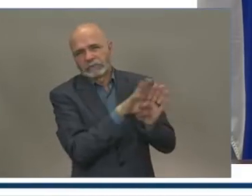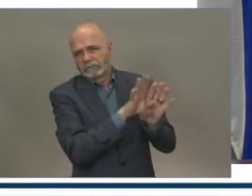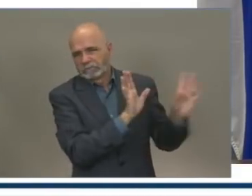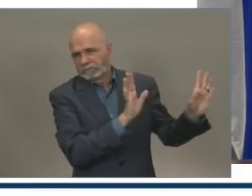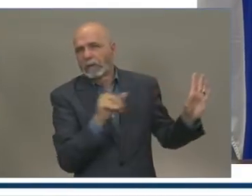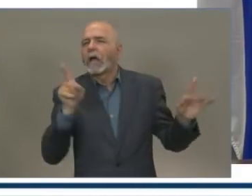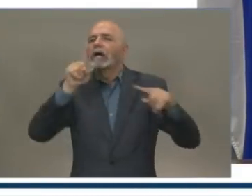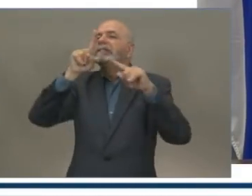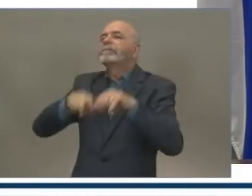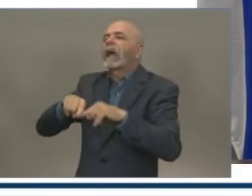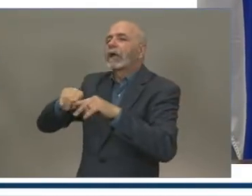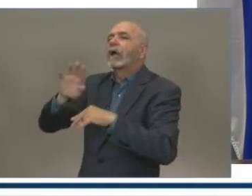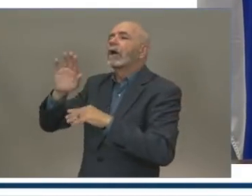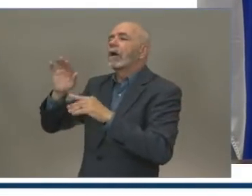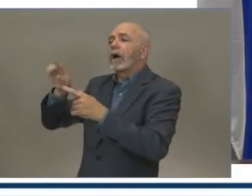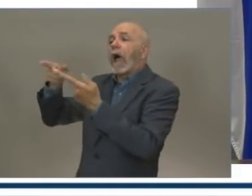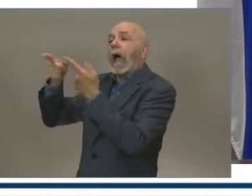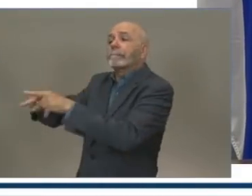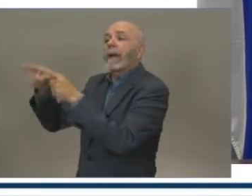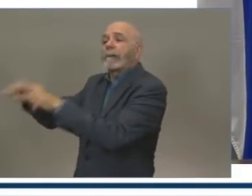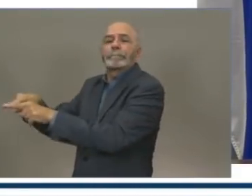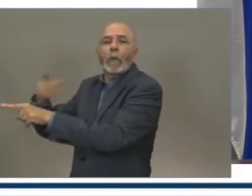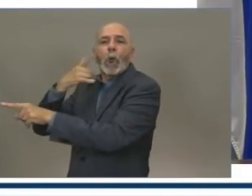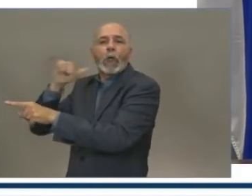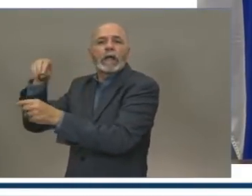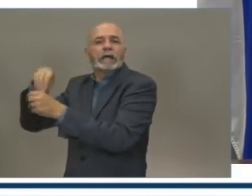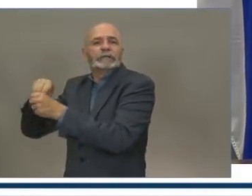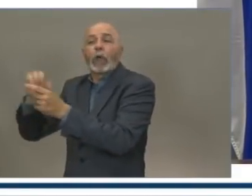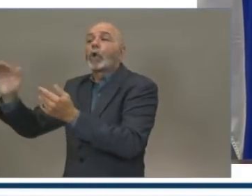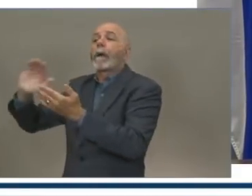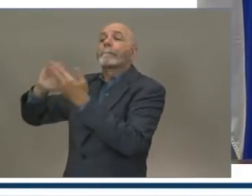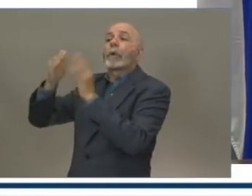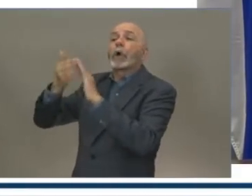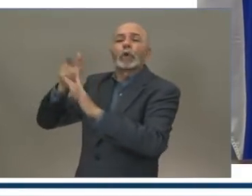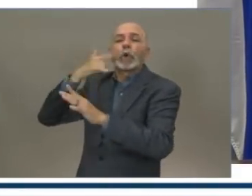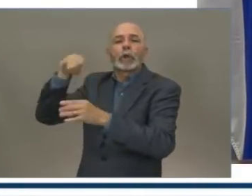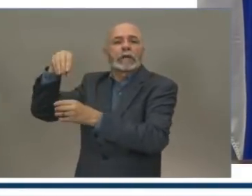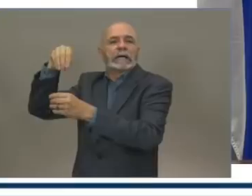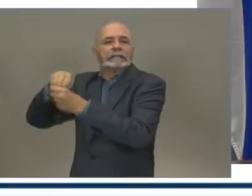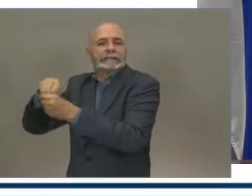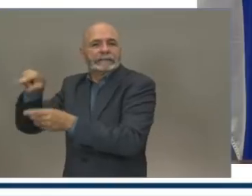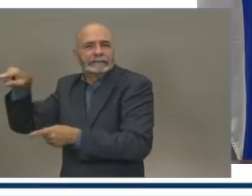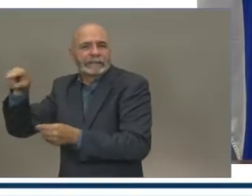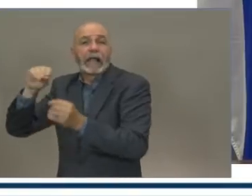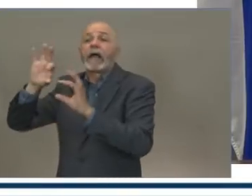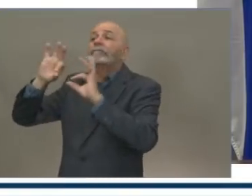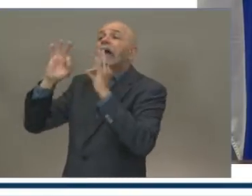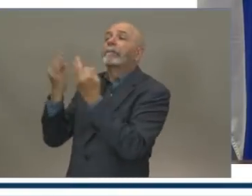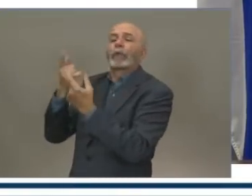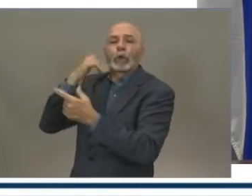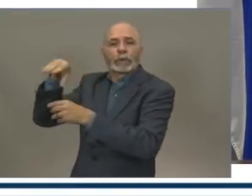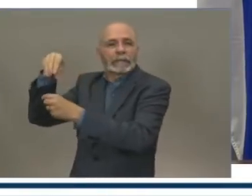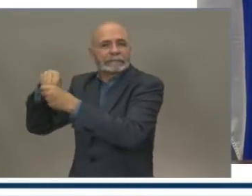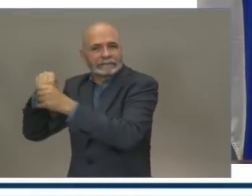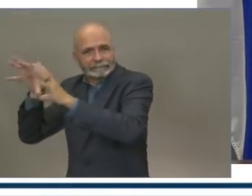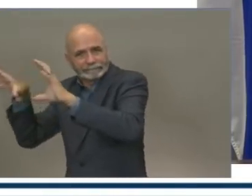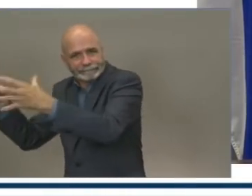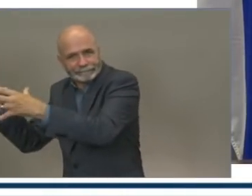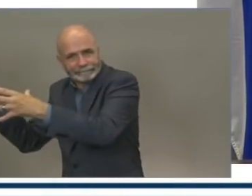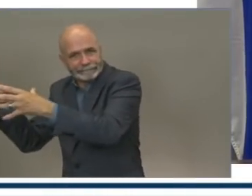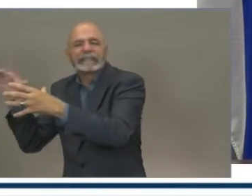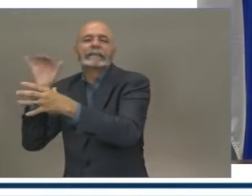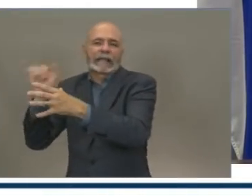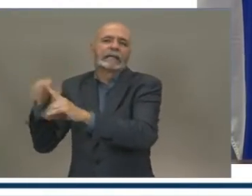in terms of the COVID activity in the surrounding community and the families in the community that access that